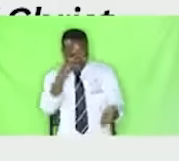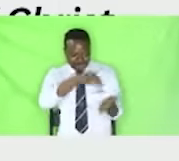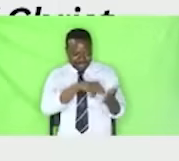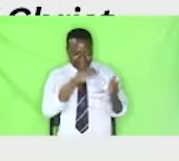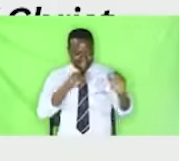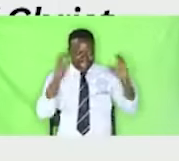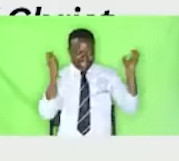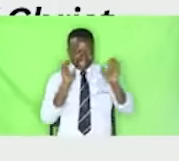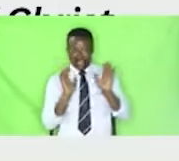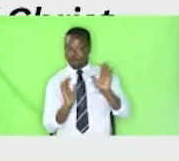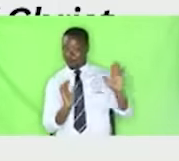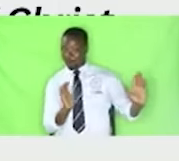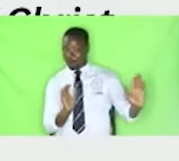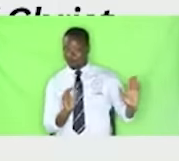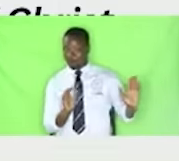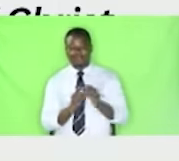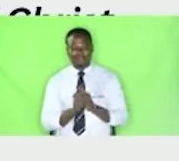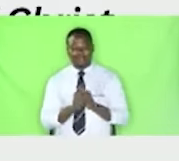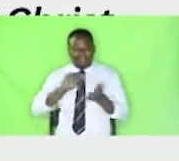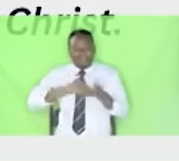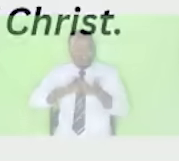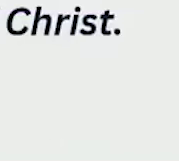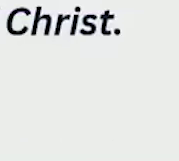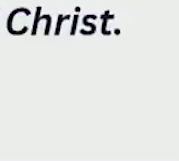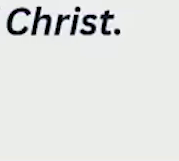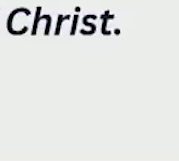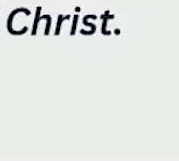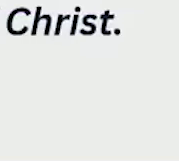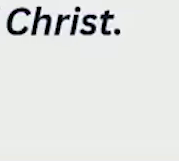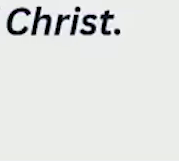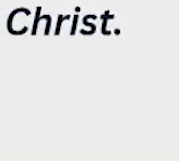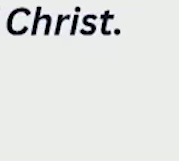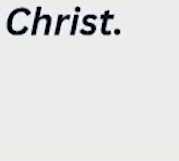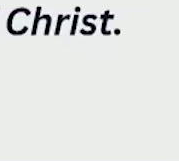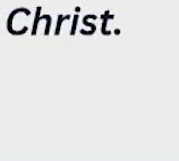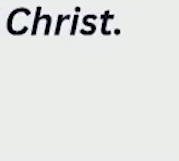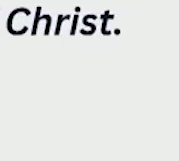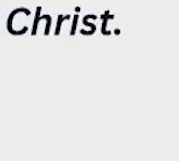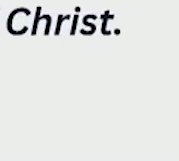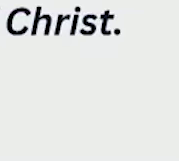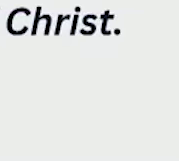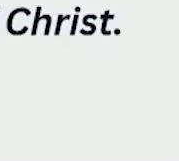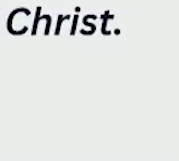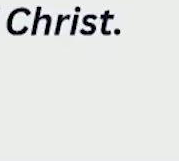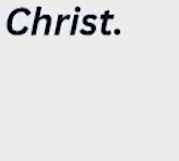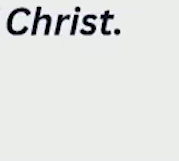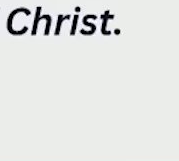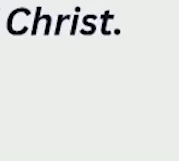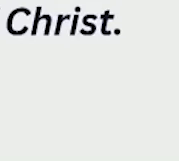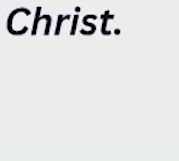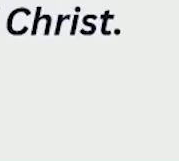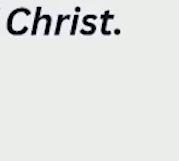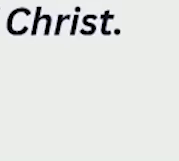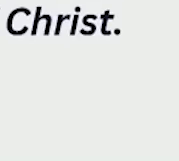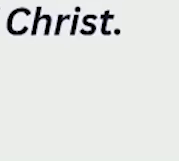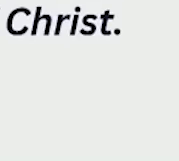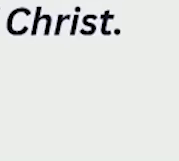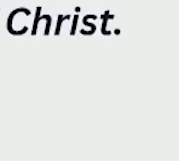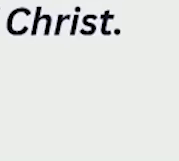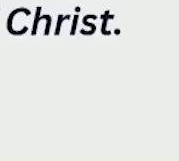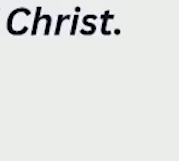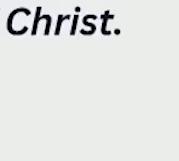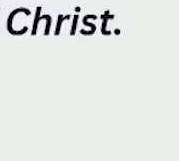that there should be no generation that should play with these two events. They are significant to our